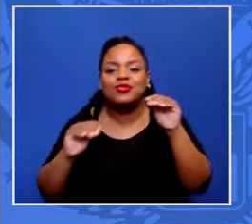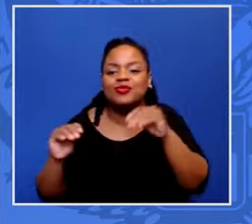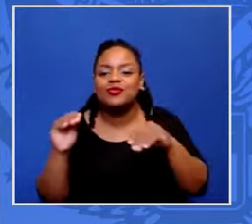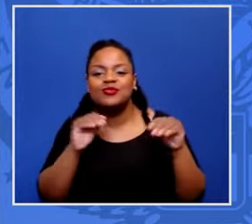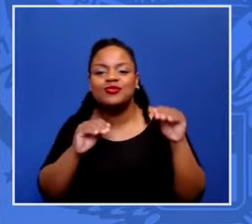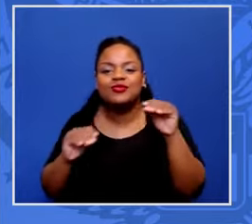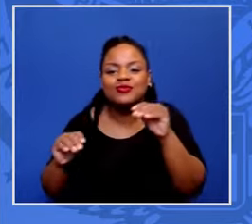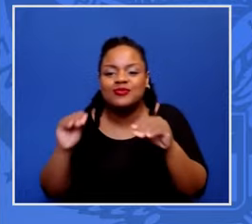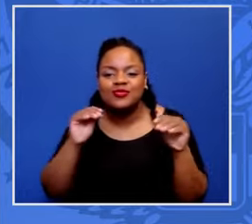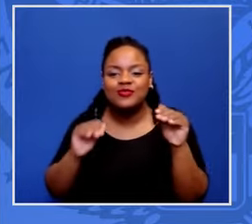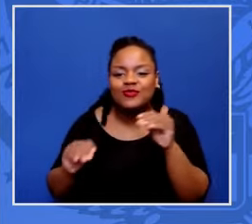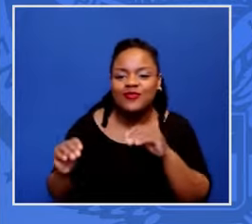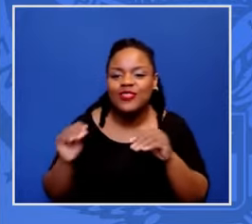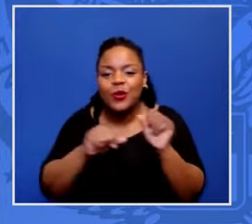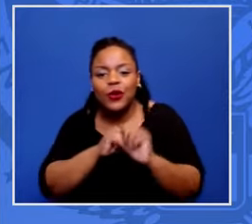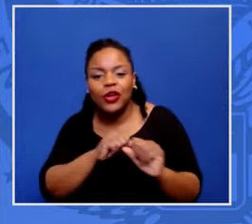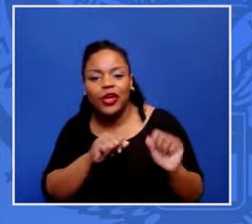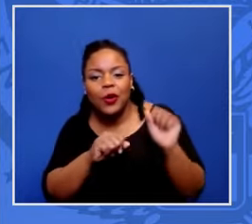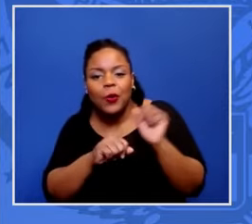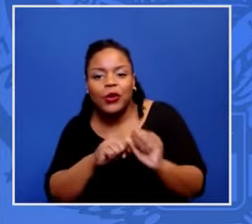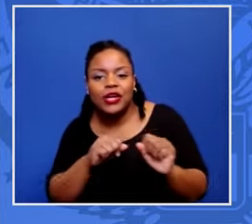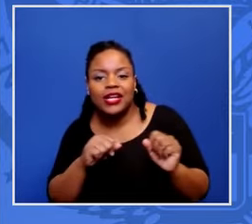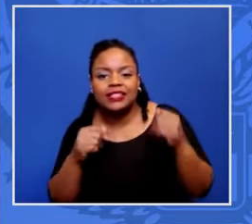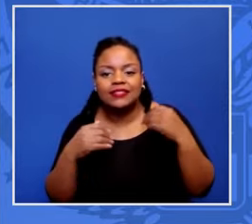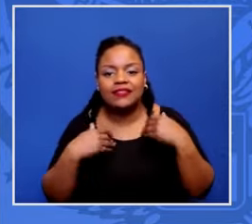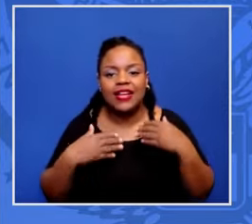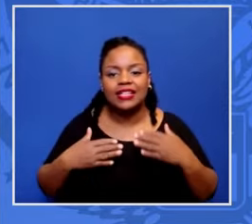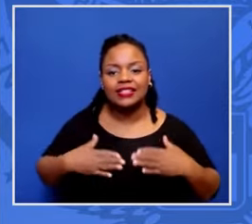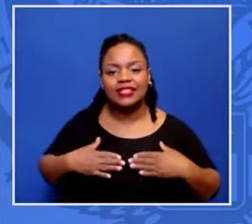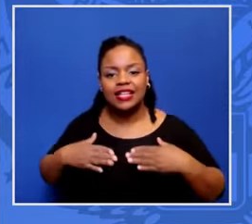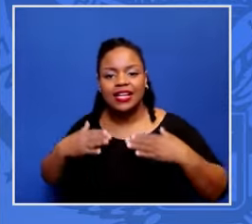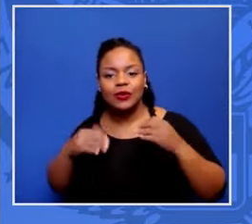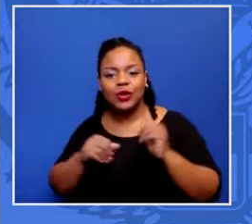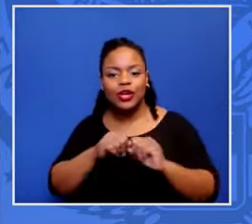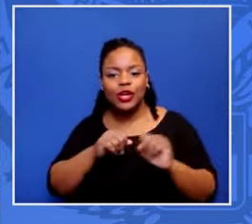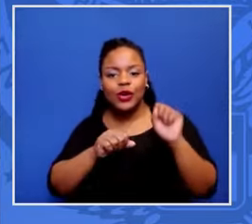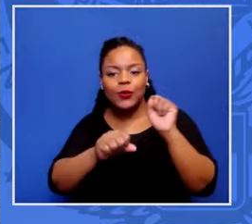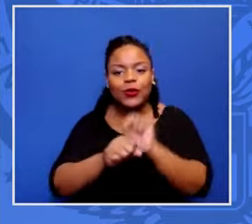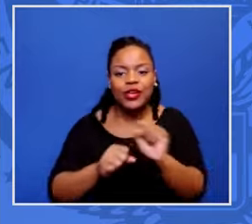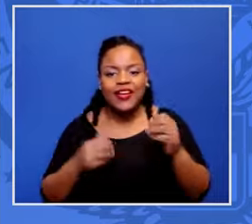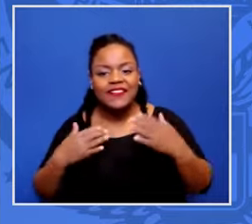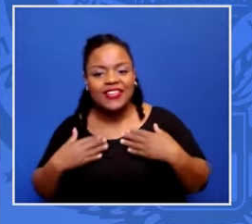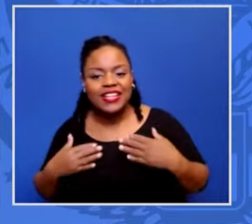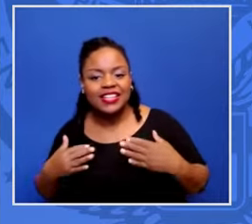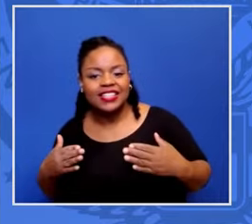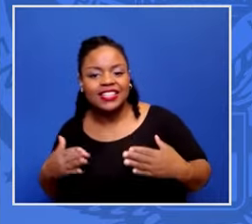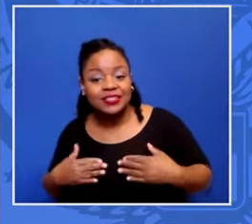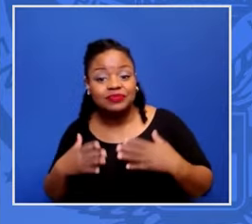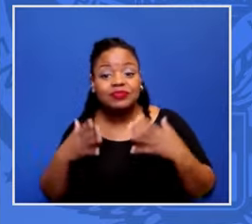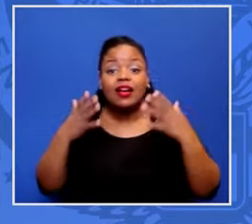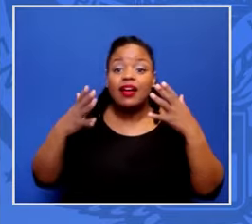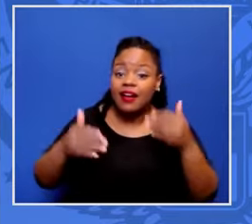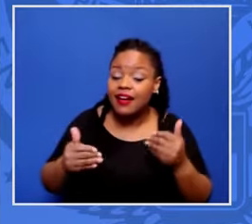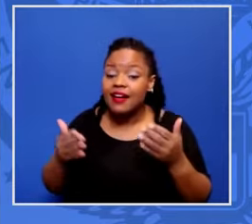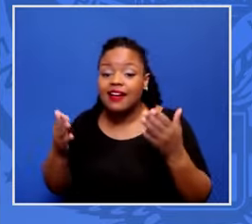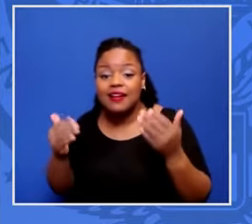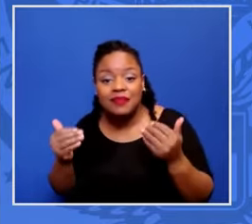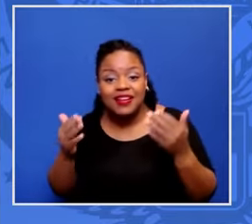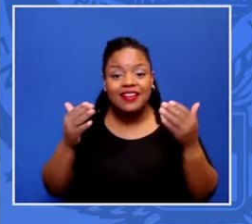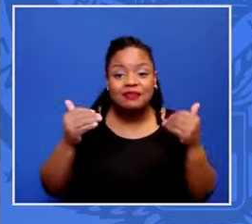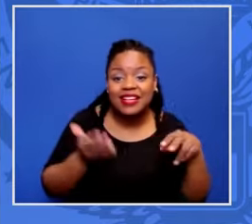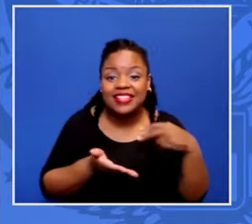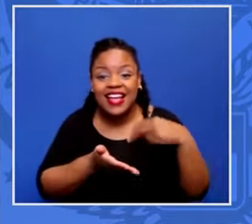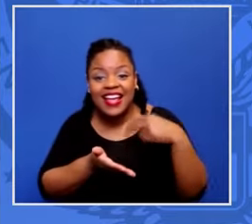trabaje. Es que ella me hace lo que ella cree que ya se sabe. Muestra que no quiere, pero me tiene espionaje. Báilame como si fuera